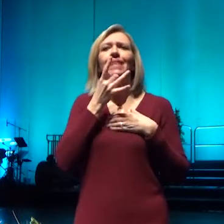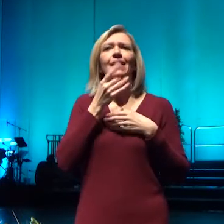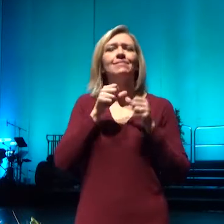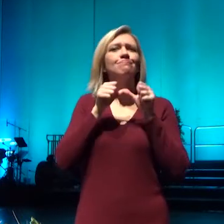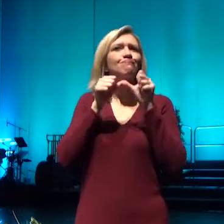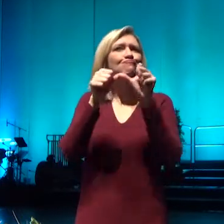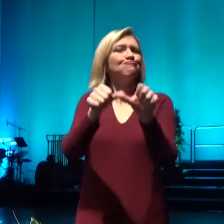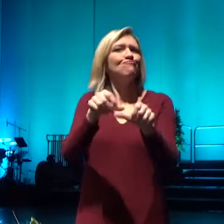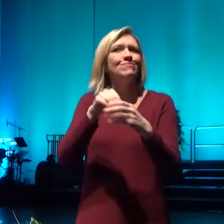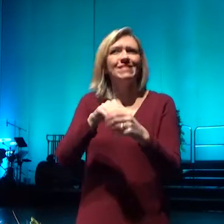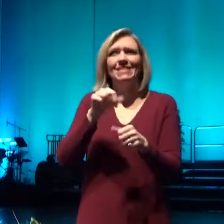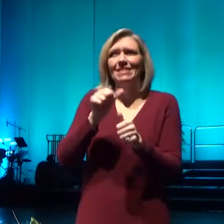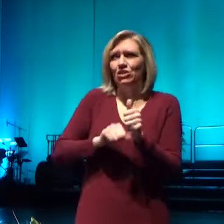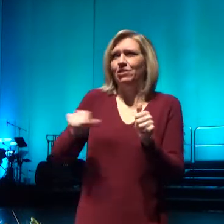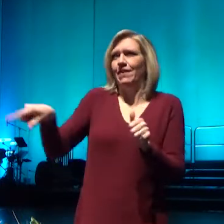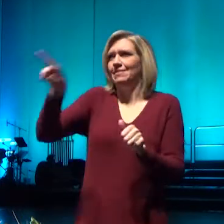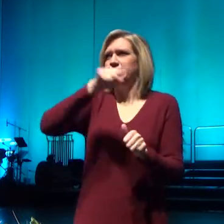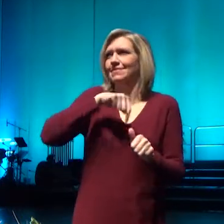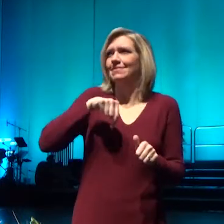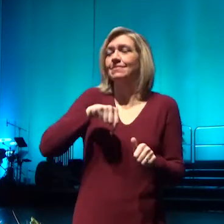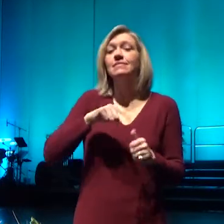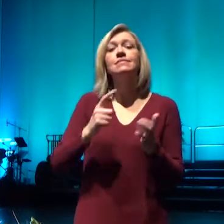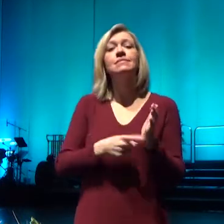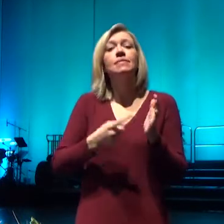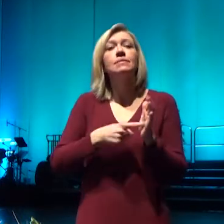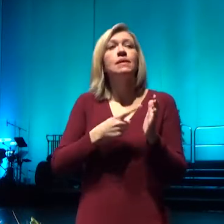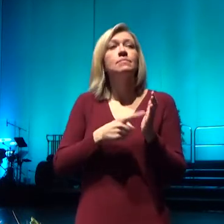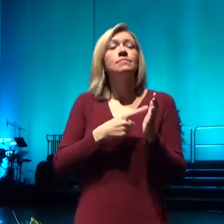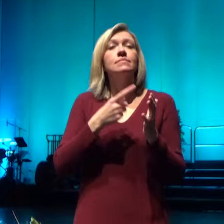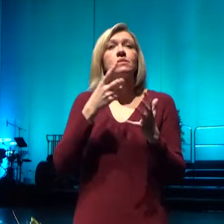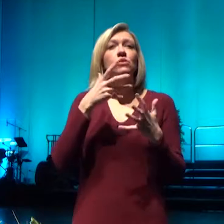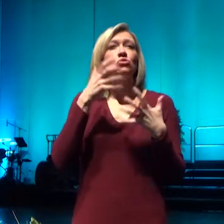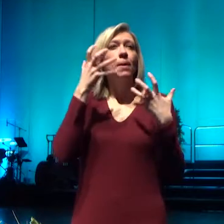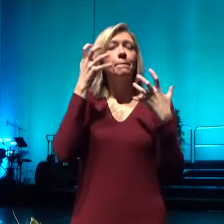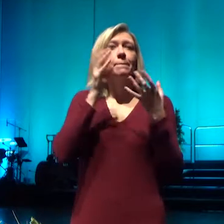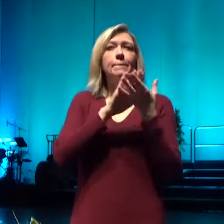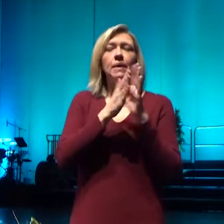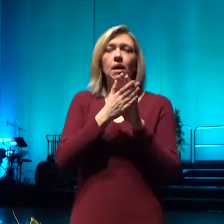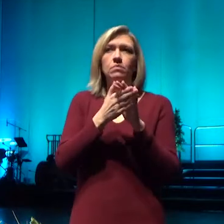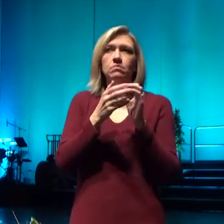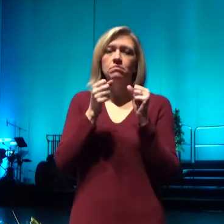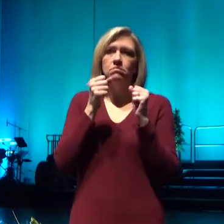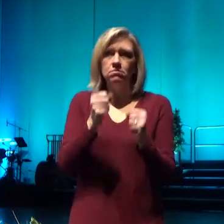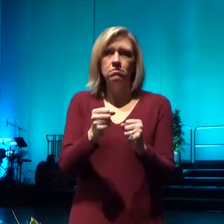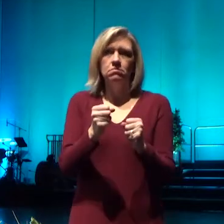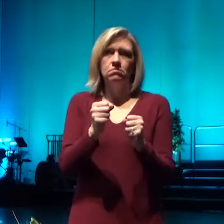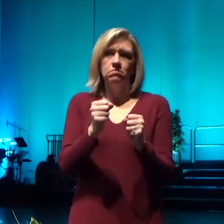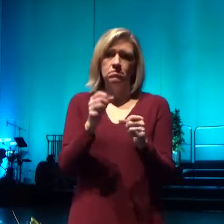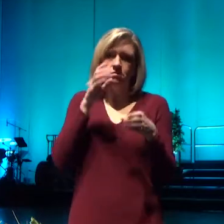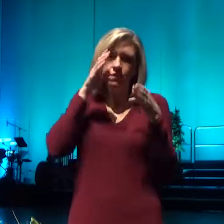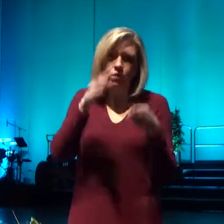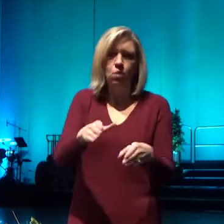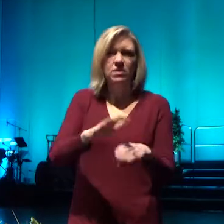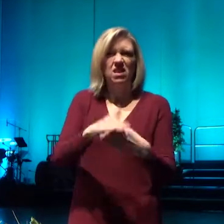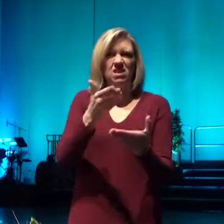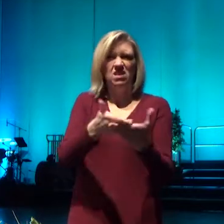all? Sometimes when we get grumpy, we get so materialistic,